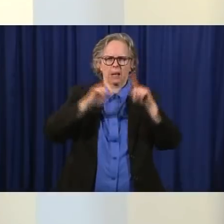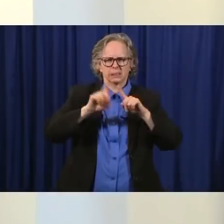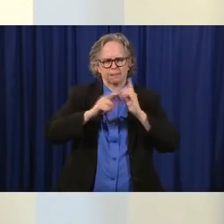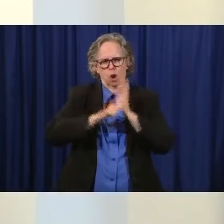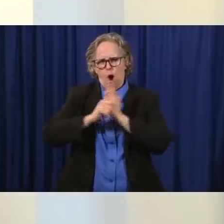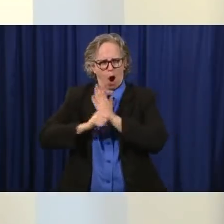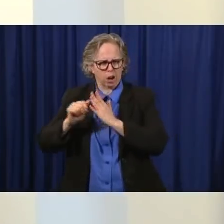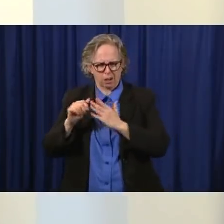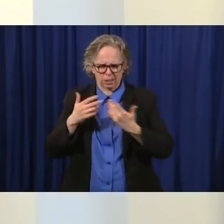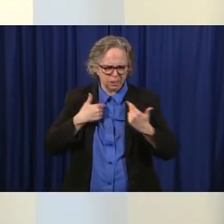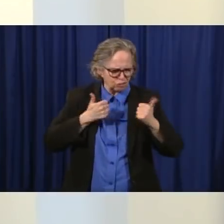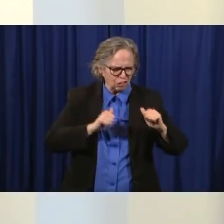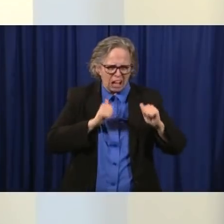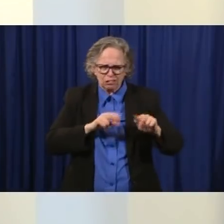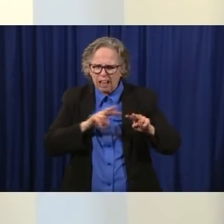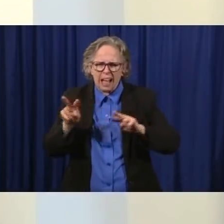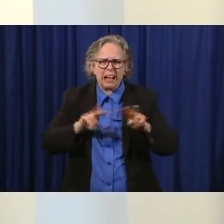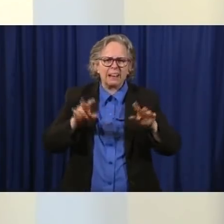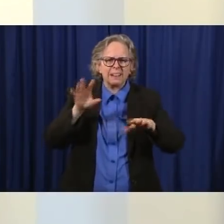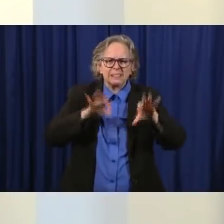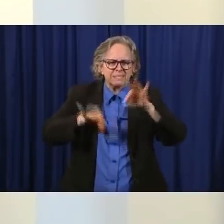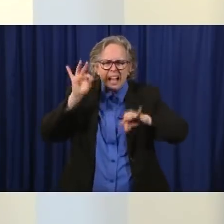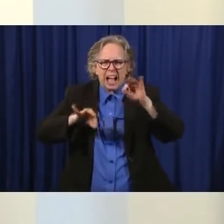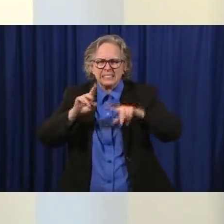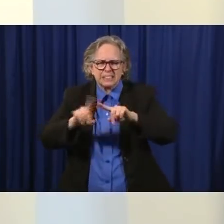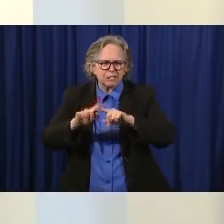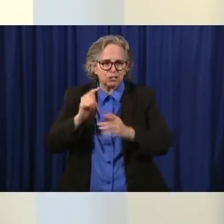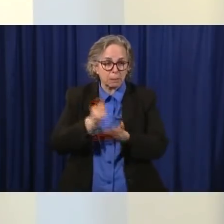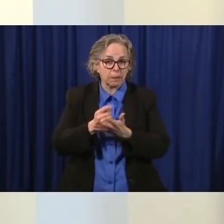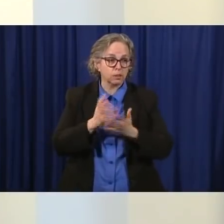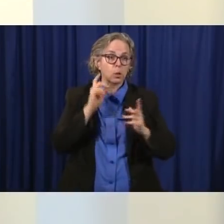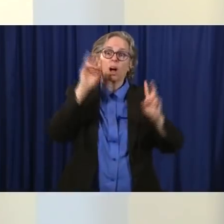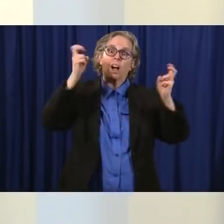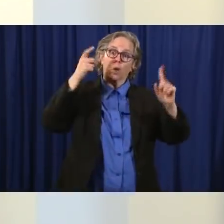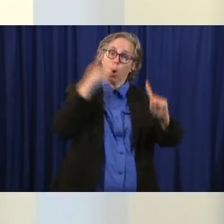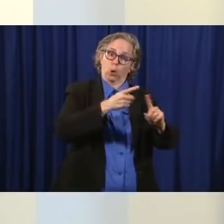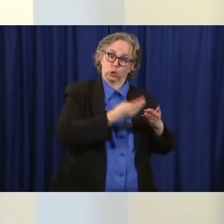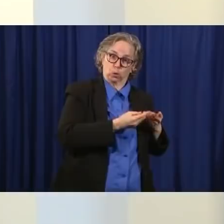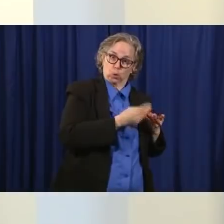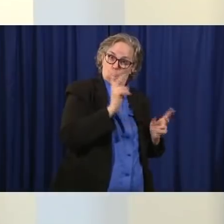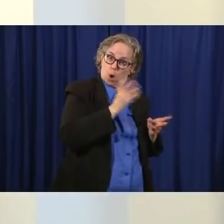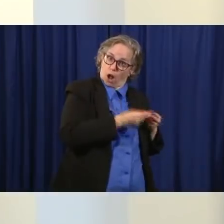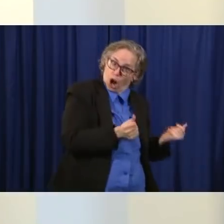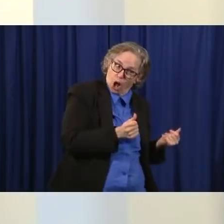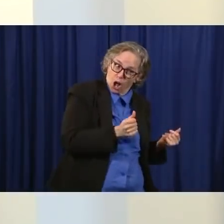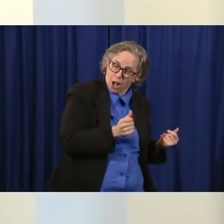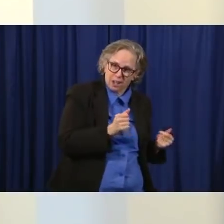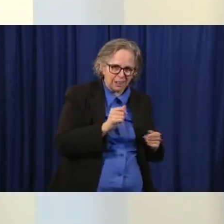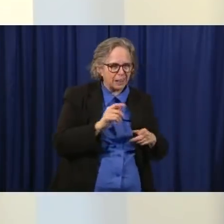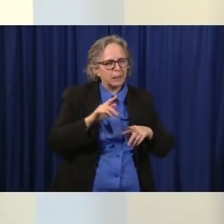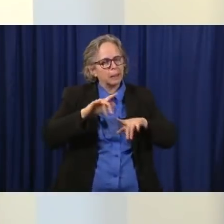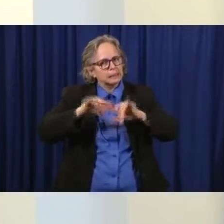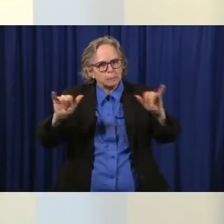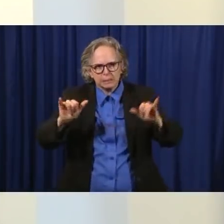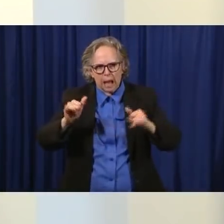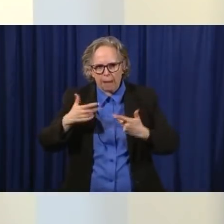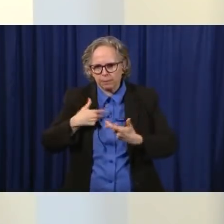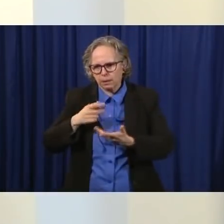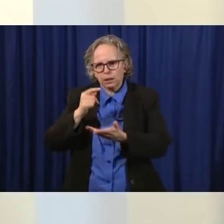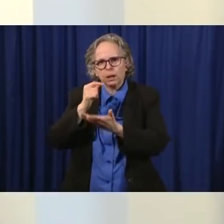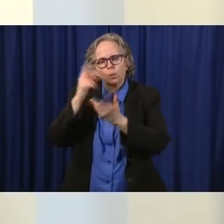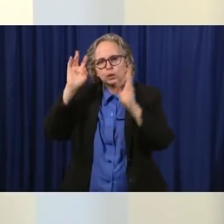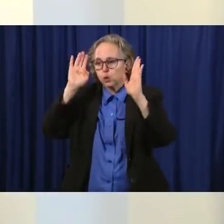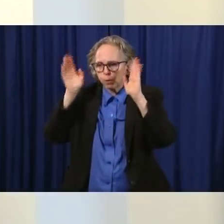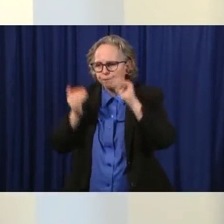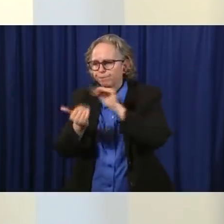if there is an actual treatment cure. But in the meantime, we have to treat the symptoms. And depending on where someone's course takes them, whether